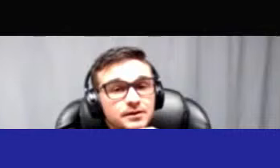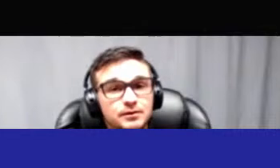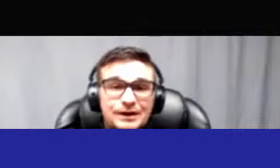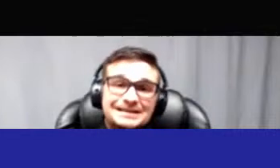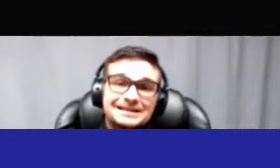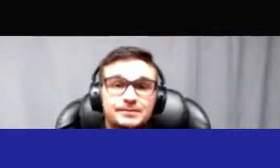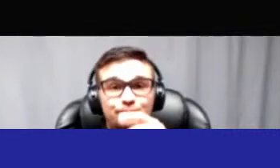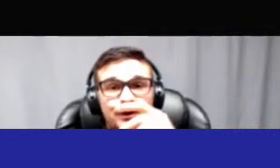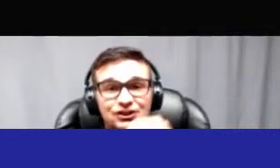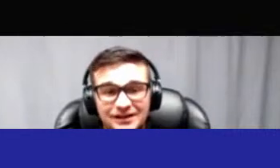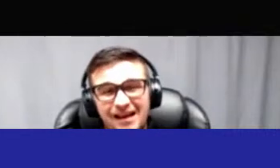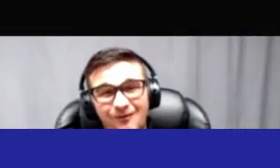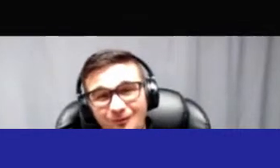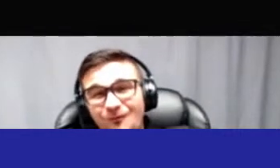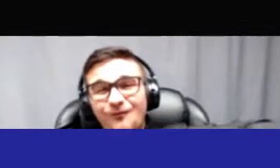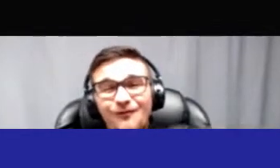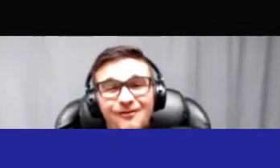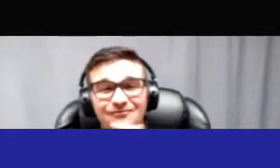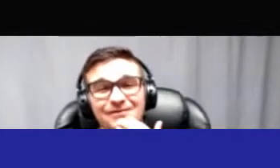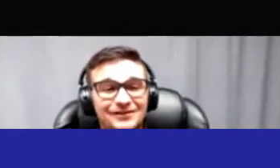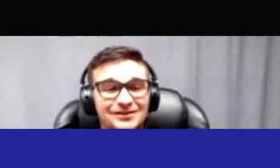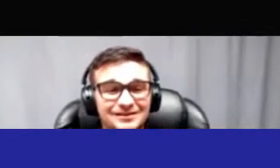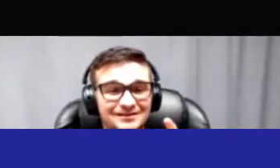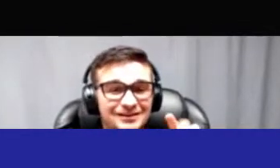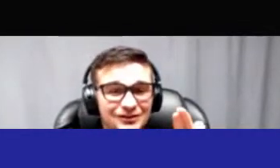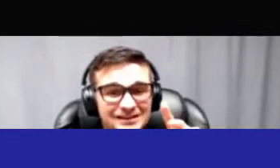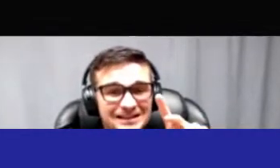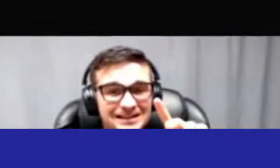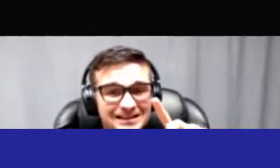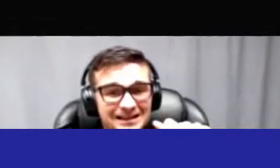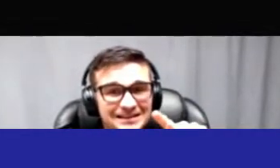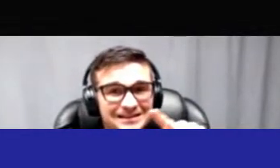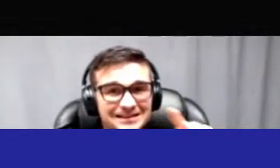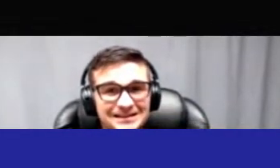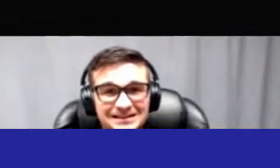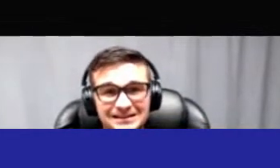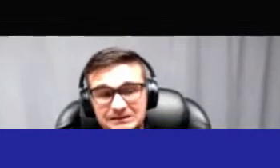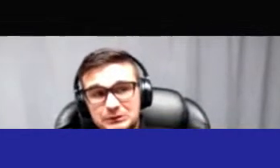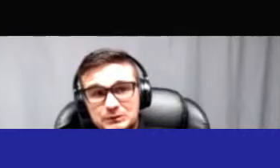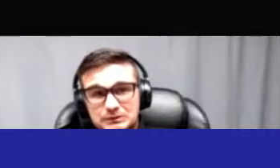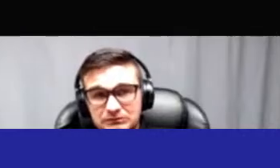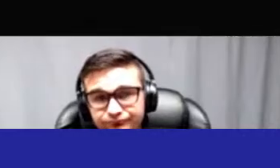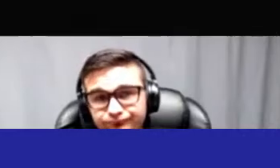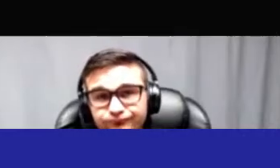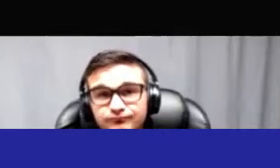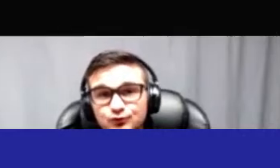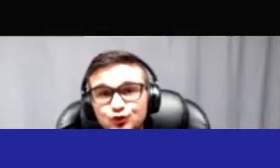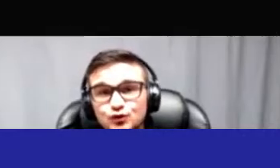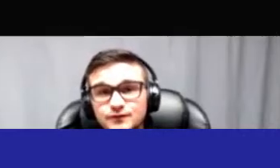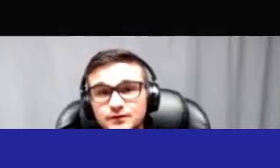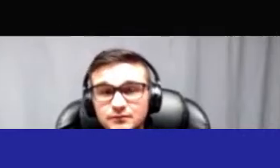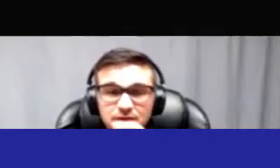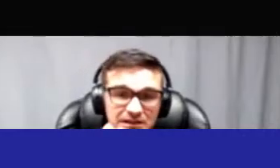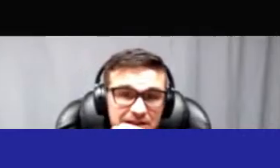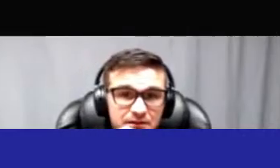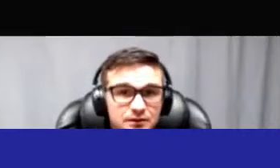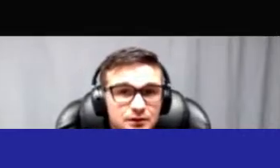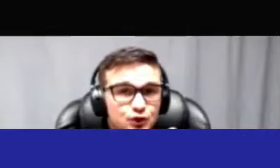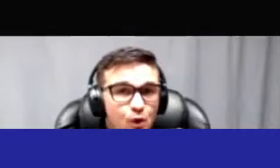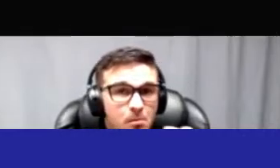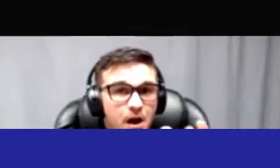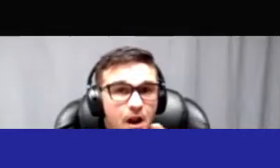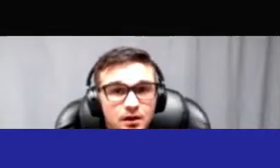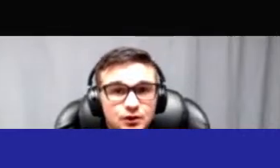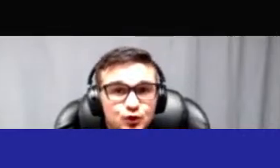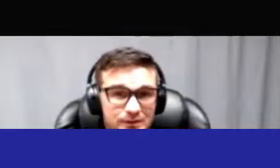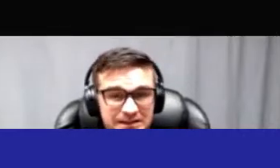Dr. Katz for his support and just really encouraging nurses to receive their terminal degrees in nursing. So